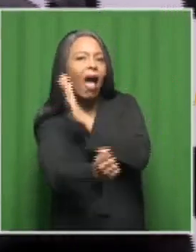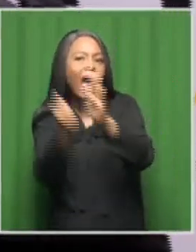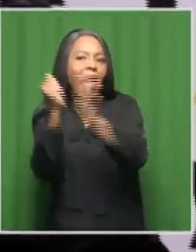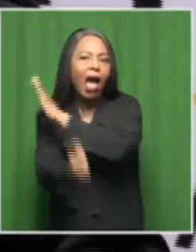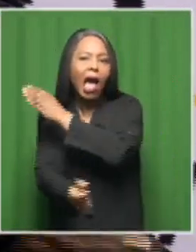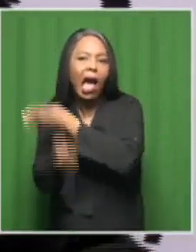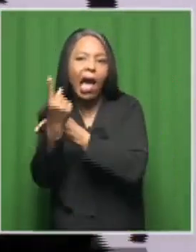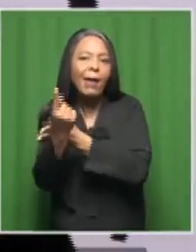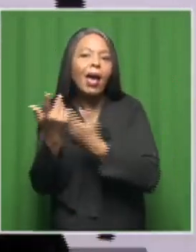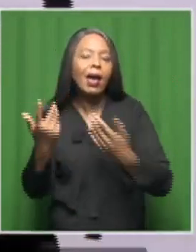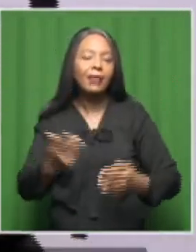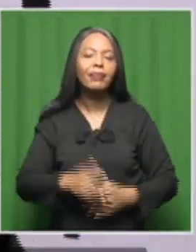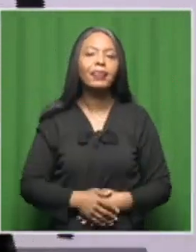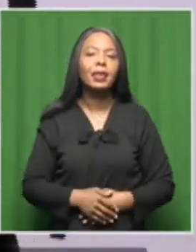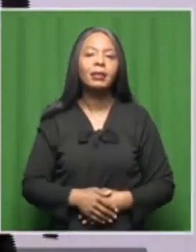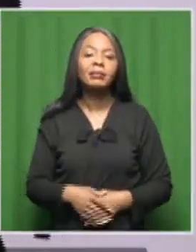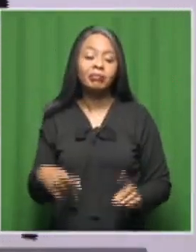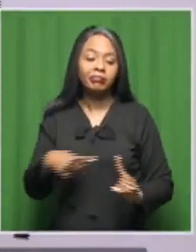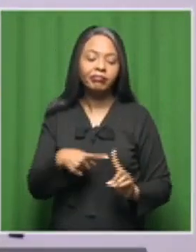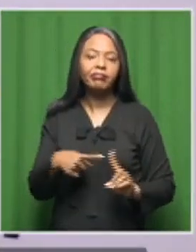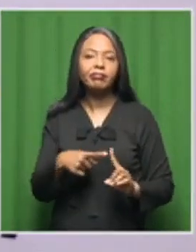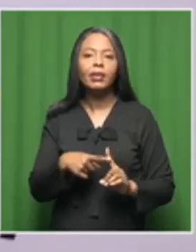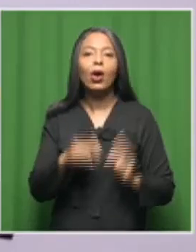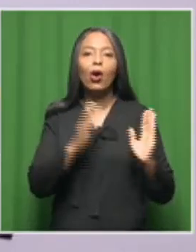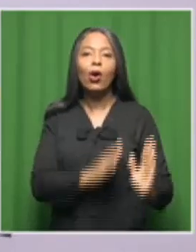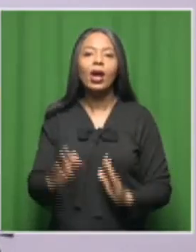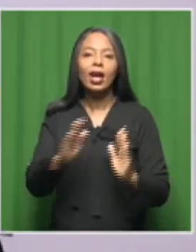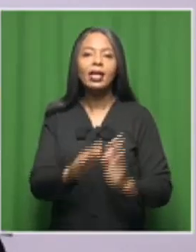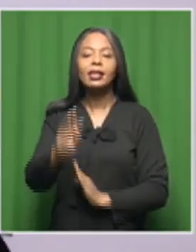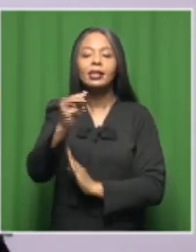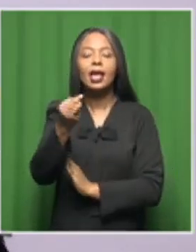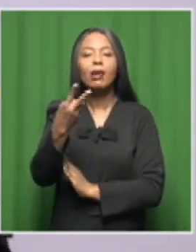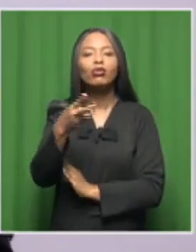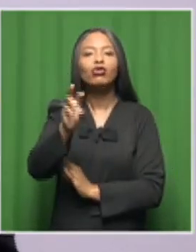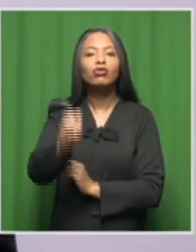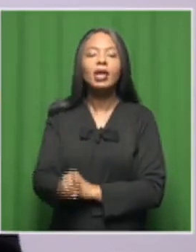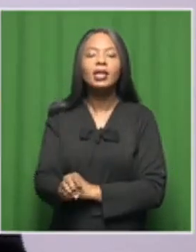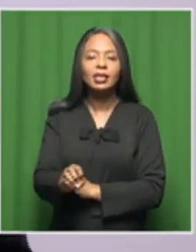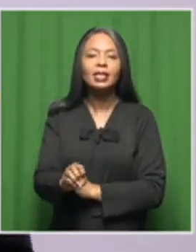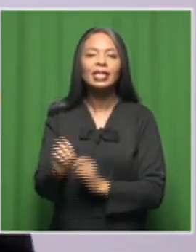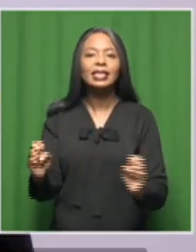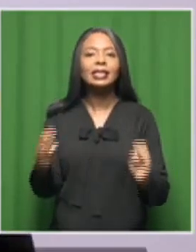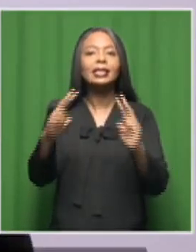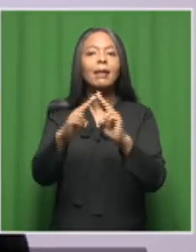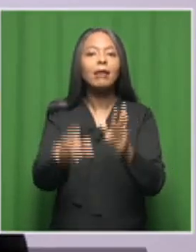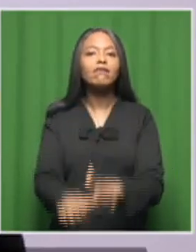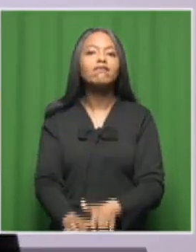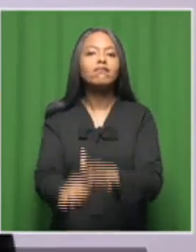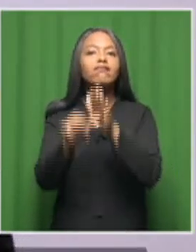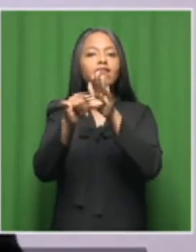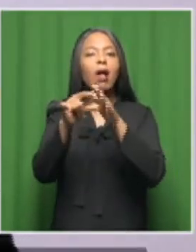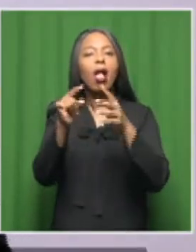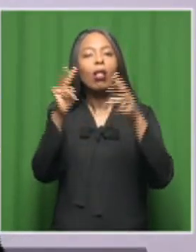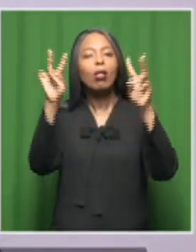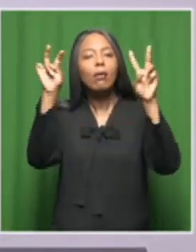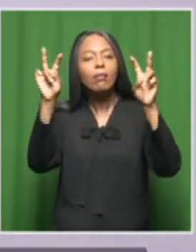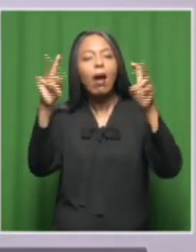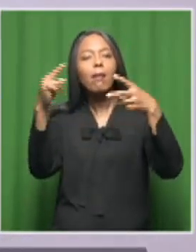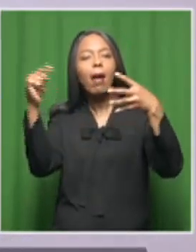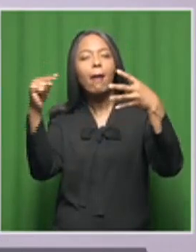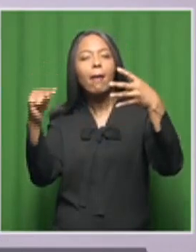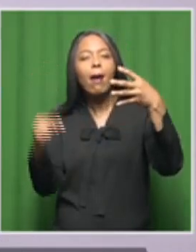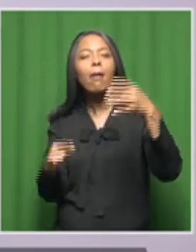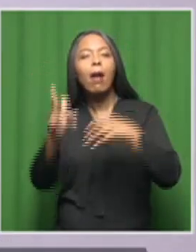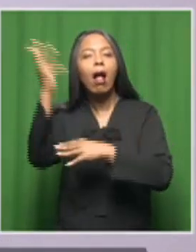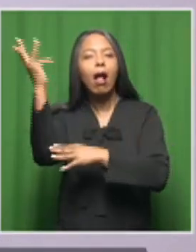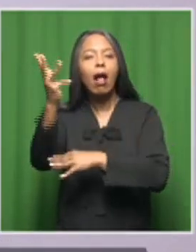of the organizing committee for the M20 Summit and some of the key themes that will be under discussion. And of course, just